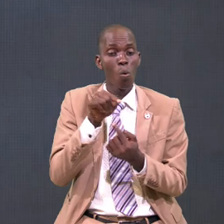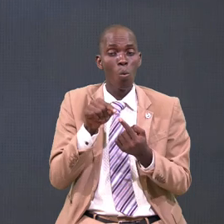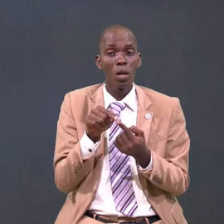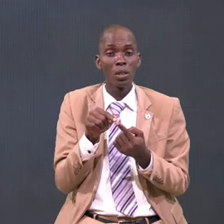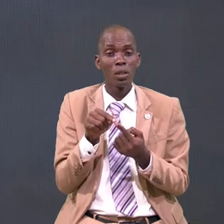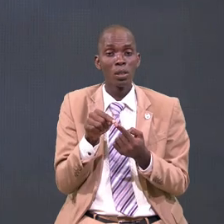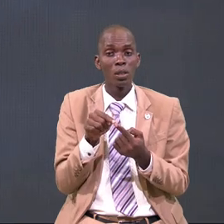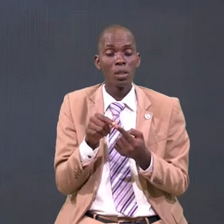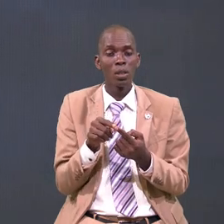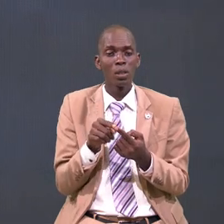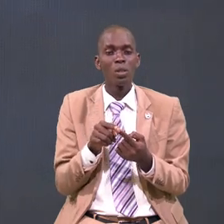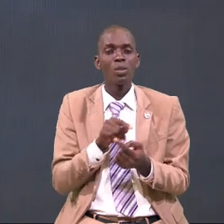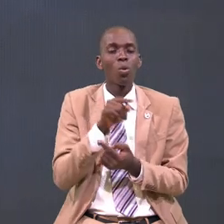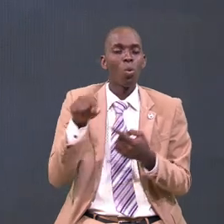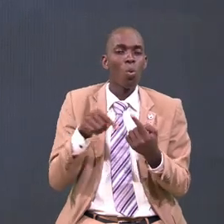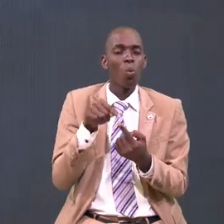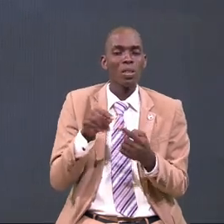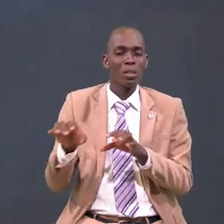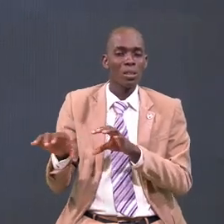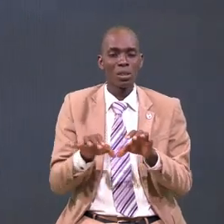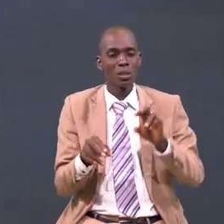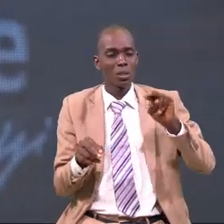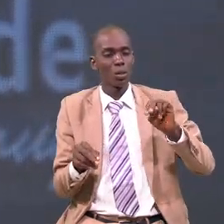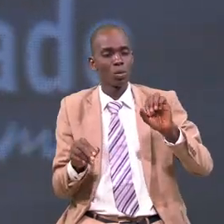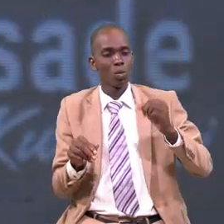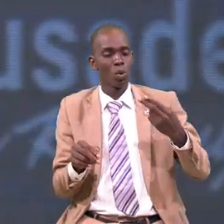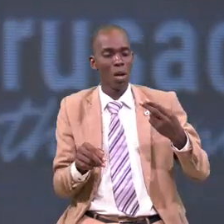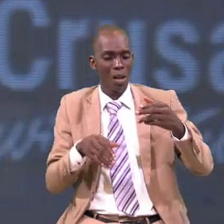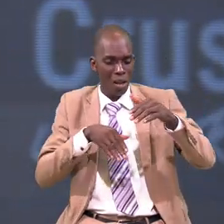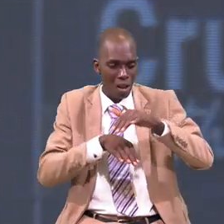When did Noah enter into the ark?